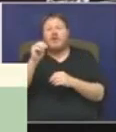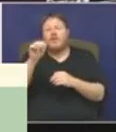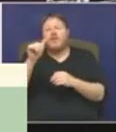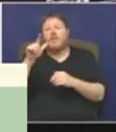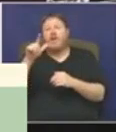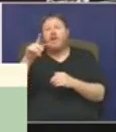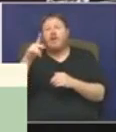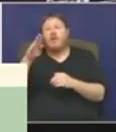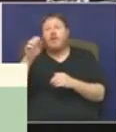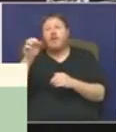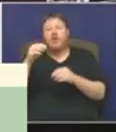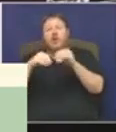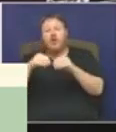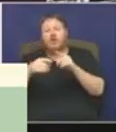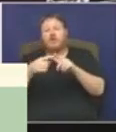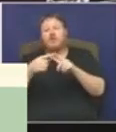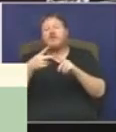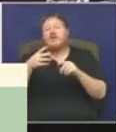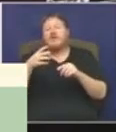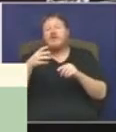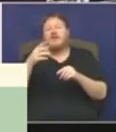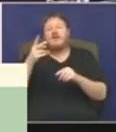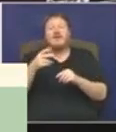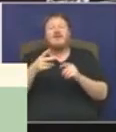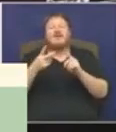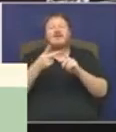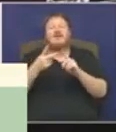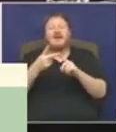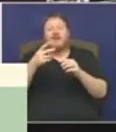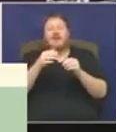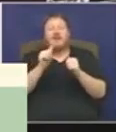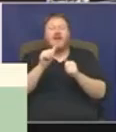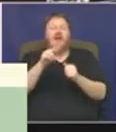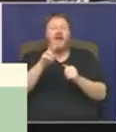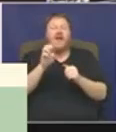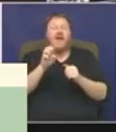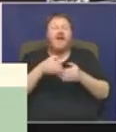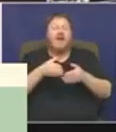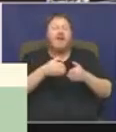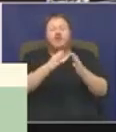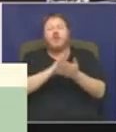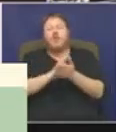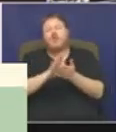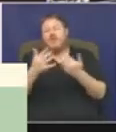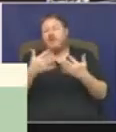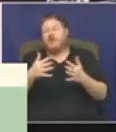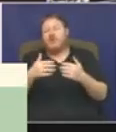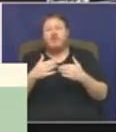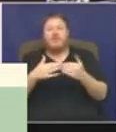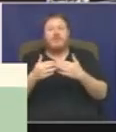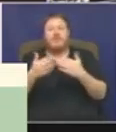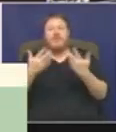Second Avenue, and Madala Hostel. The specific challenges in Alexandra create a